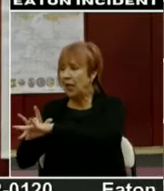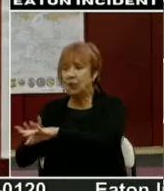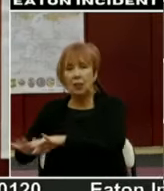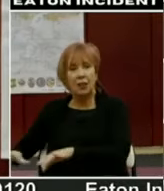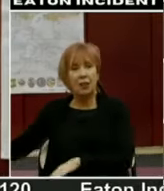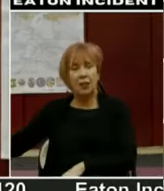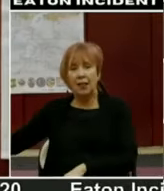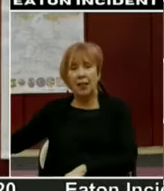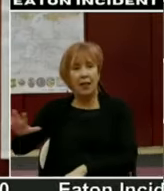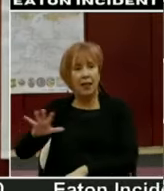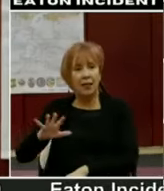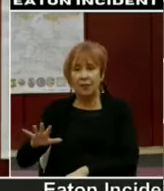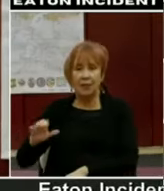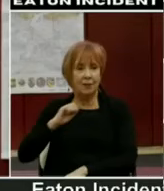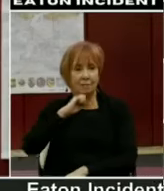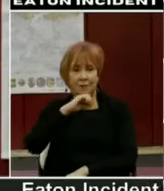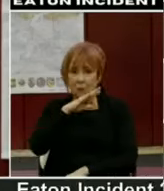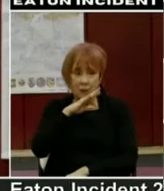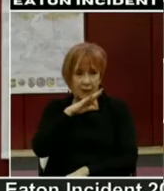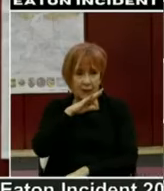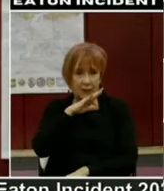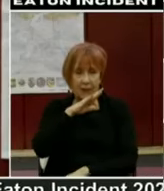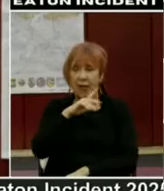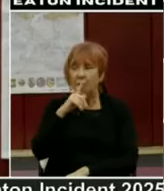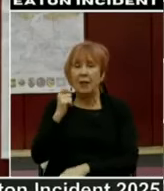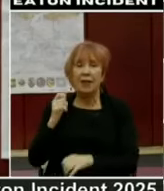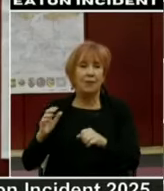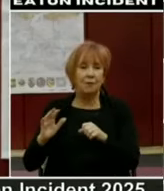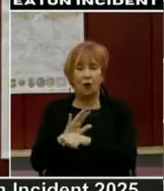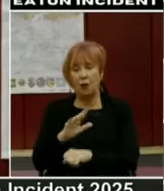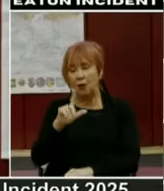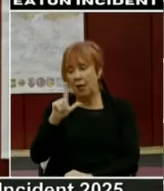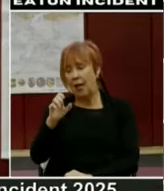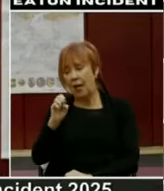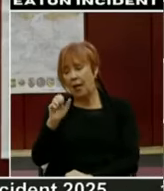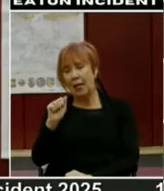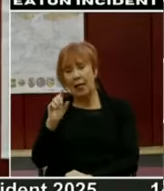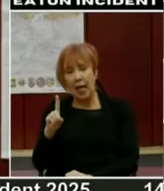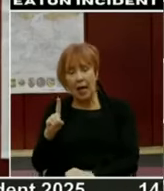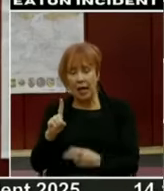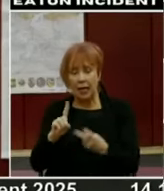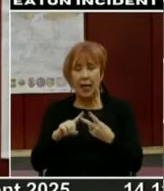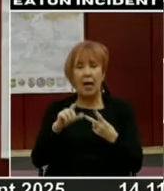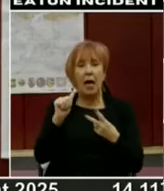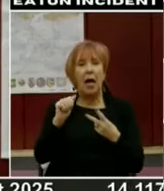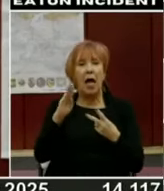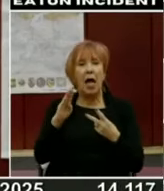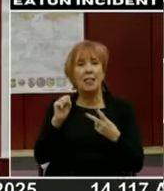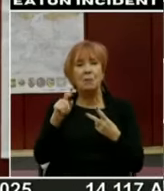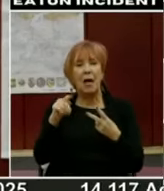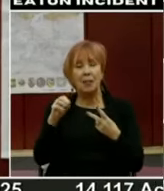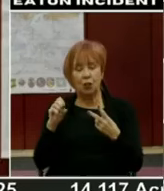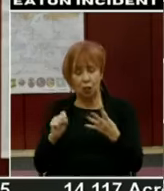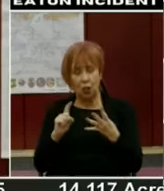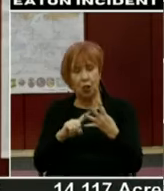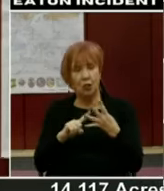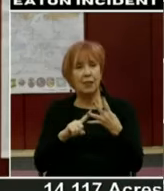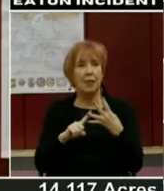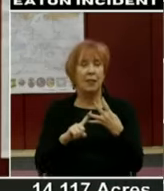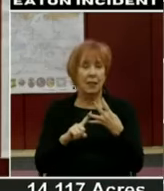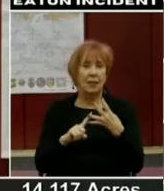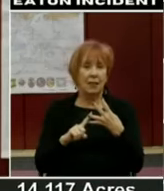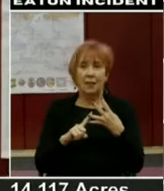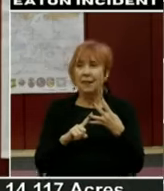contaminated debris because it's filled with lead, asbestos. Some of you, we've had meltdowns of